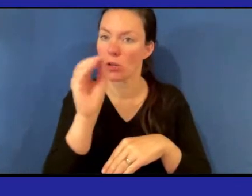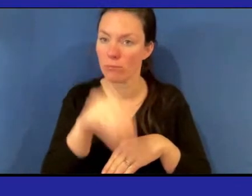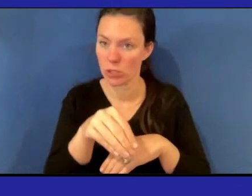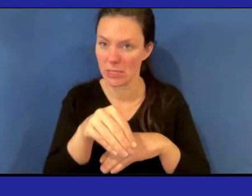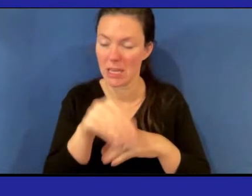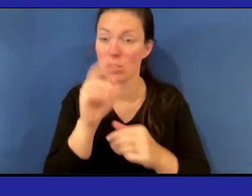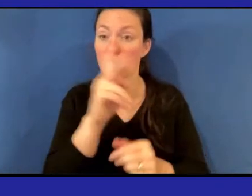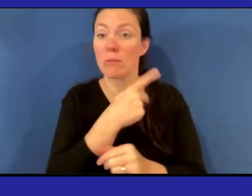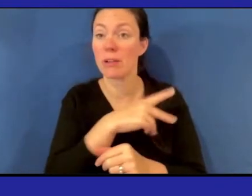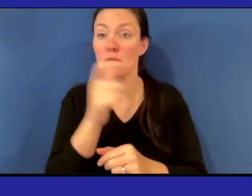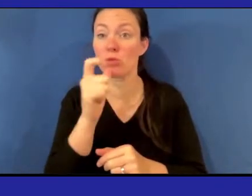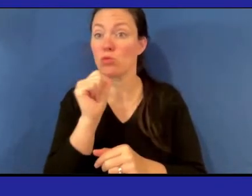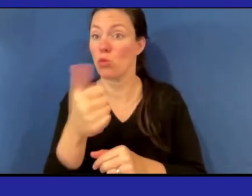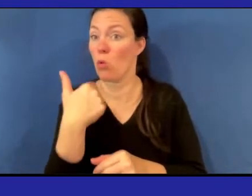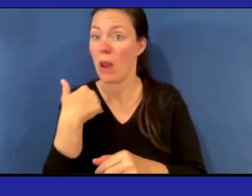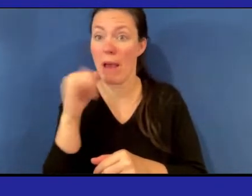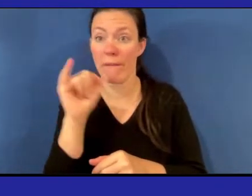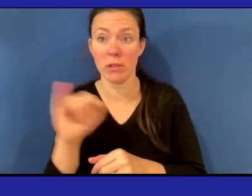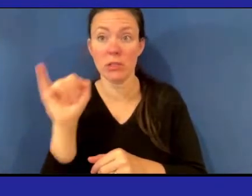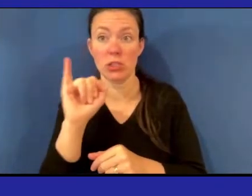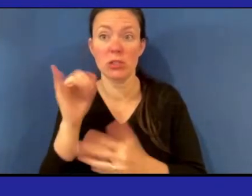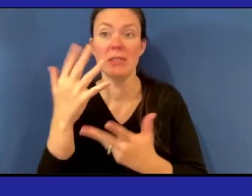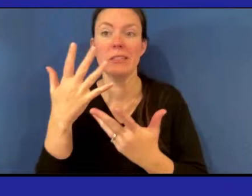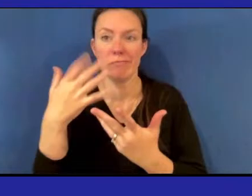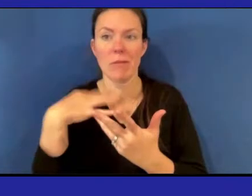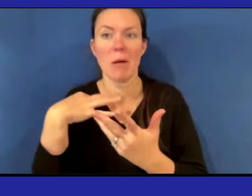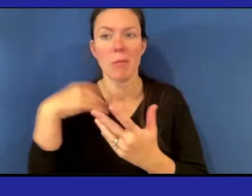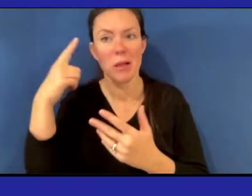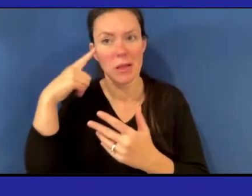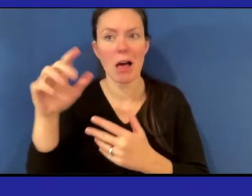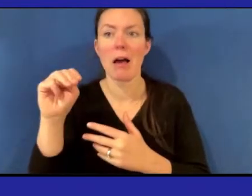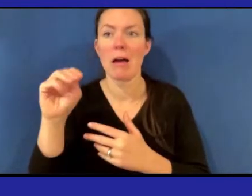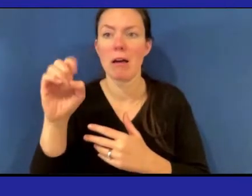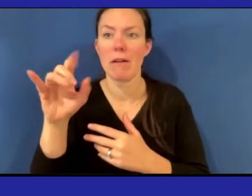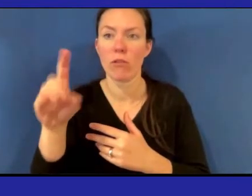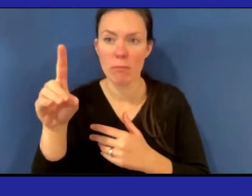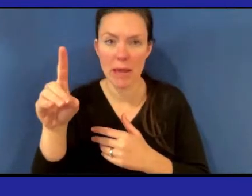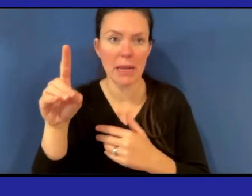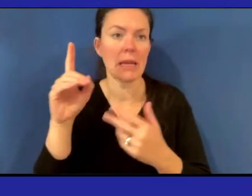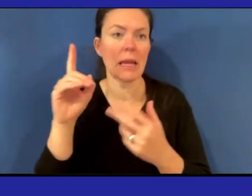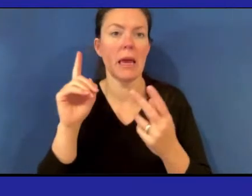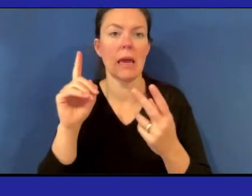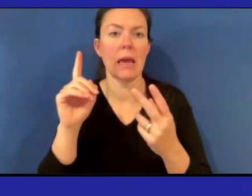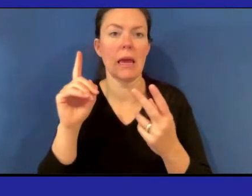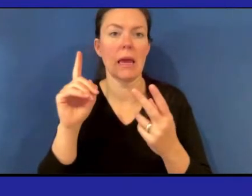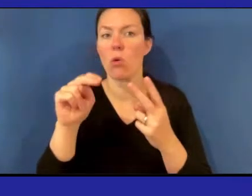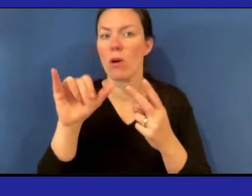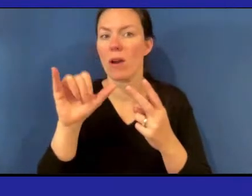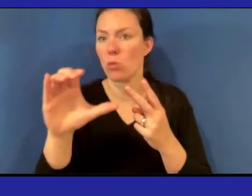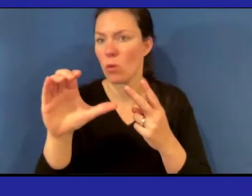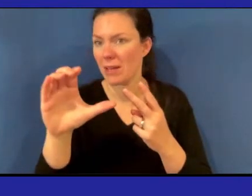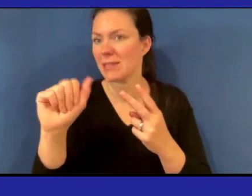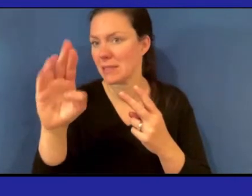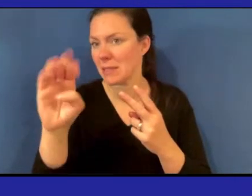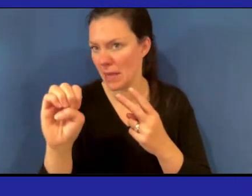either into Okay. Medicaid, the exchange, Got it. or NYC care, right? And